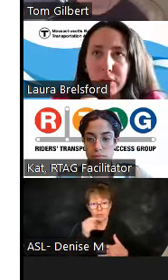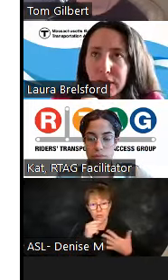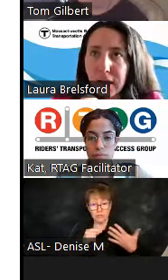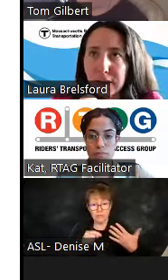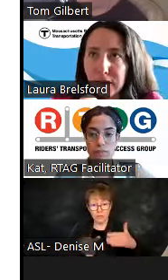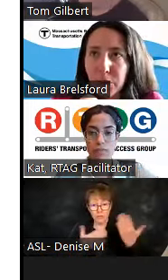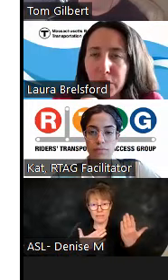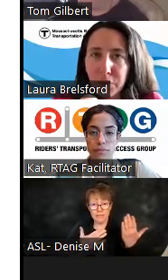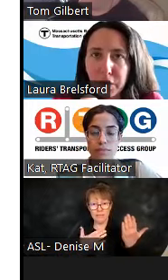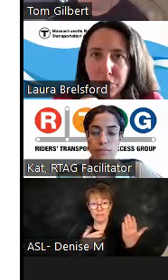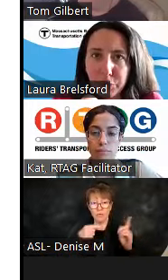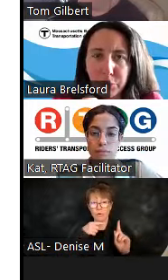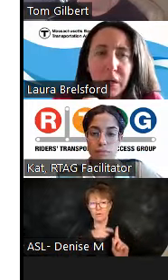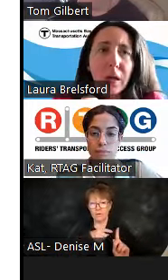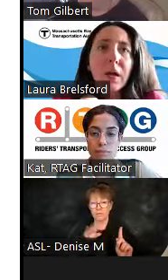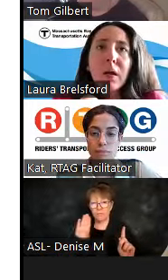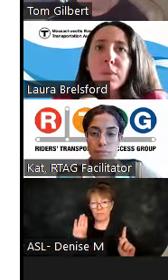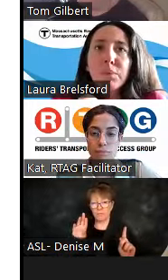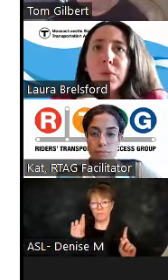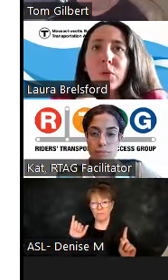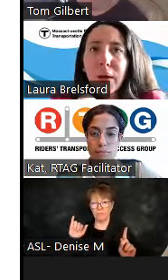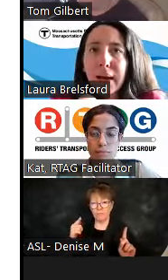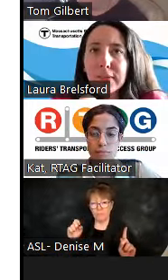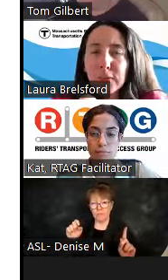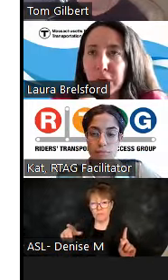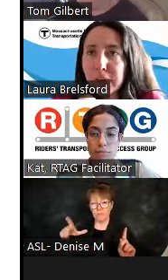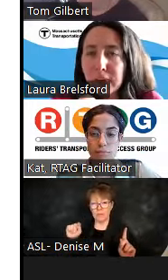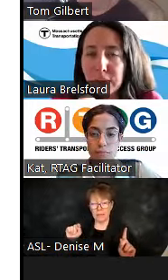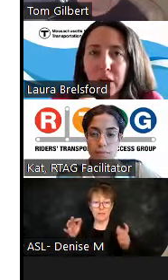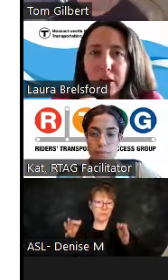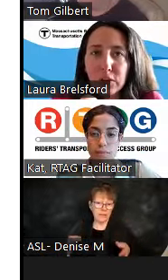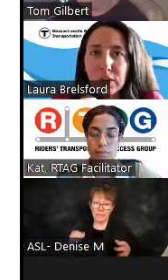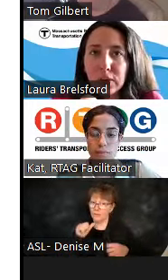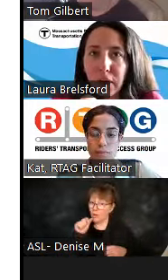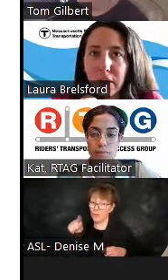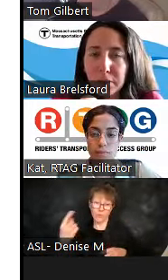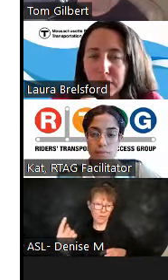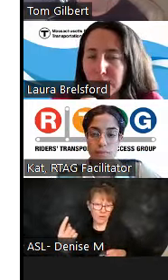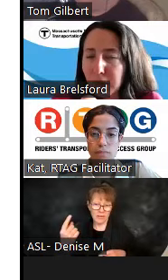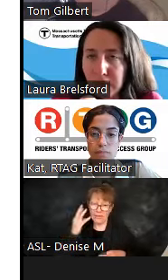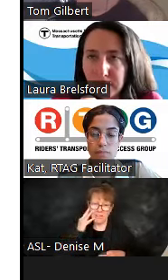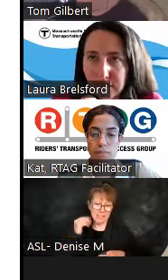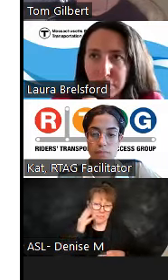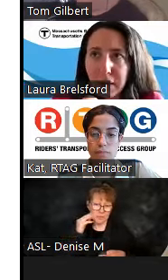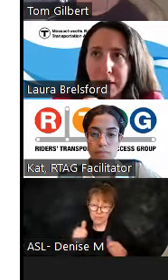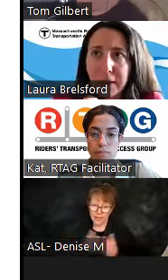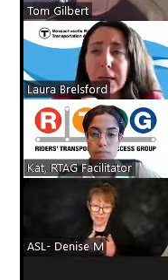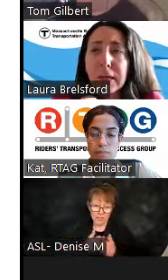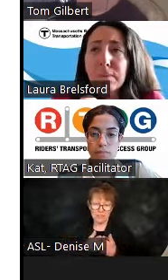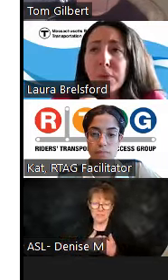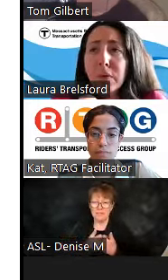are definitely not the only one who has experienced some challenges. This is something my team and